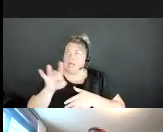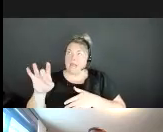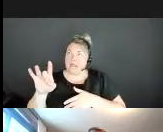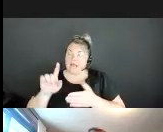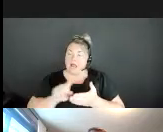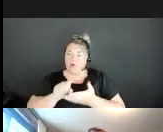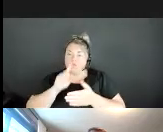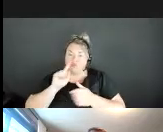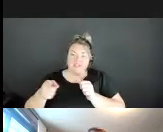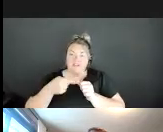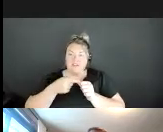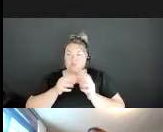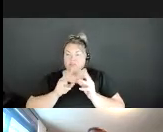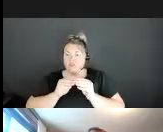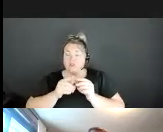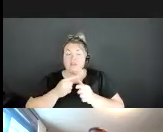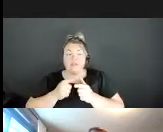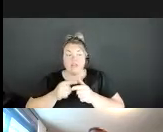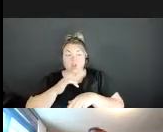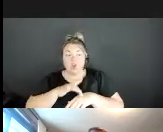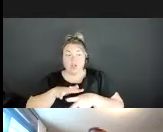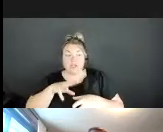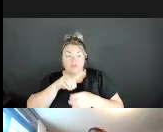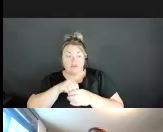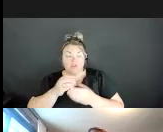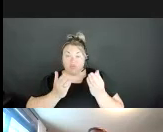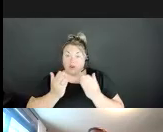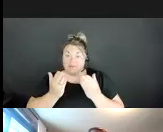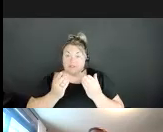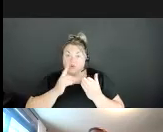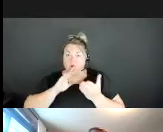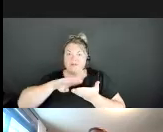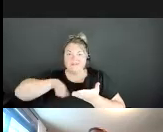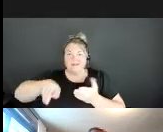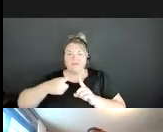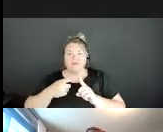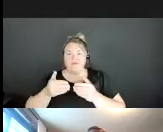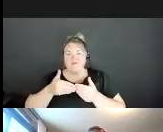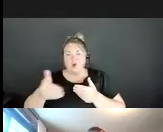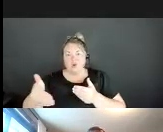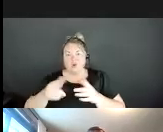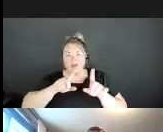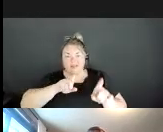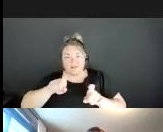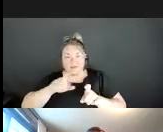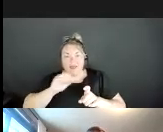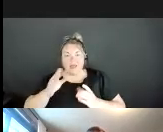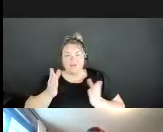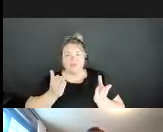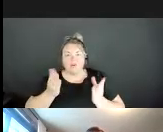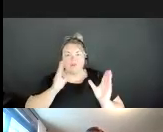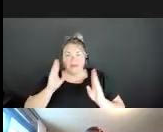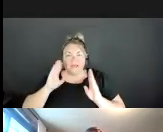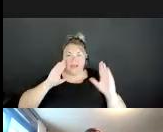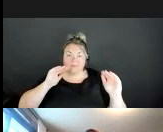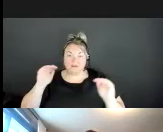initial session. Then early intervention services are exempt from further assessment and service plan expectations because